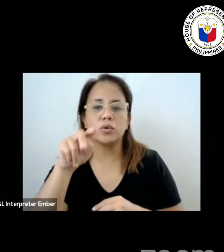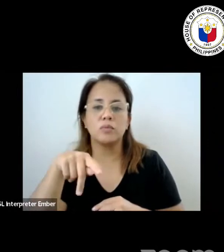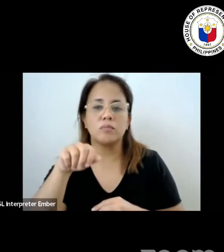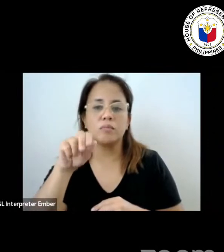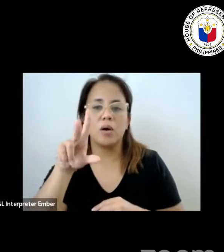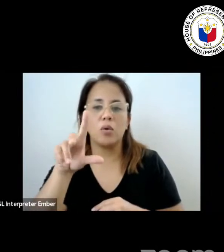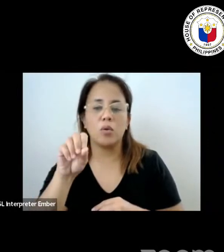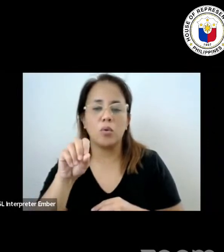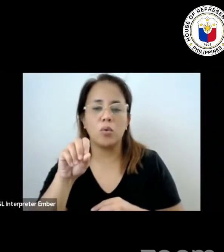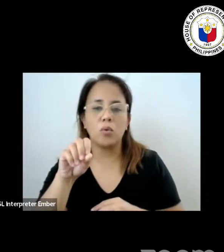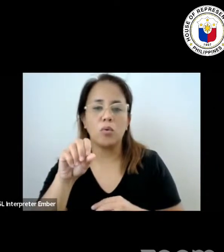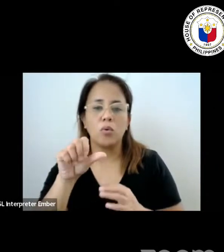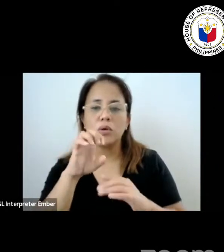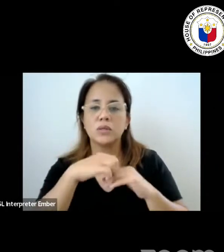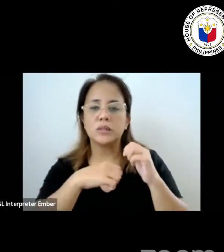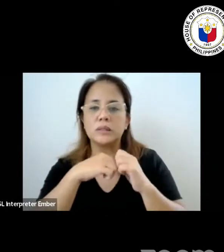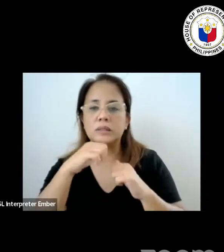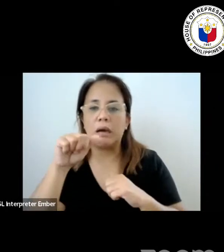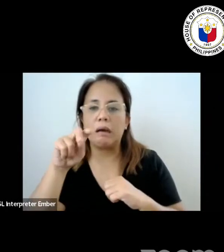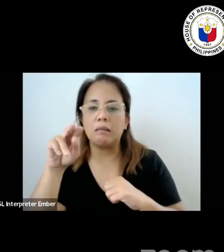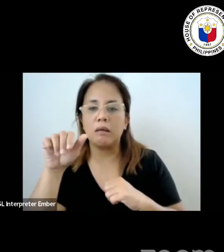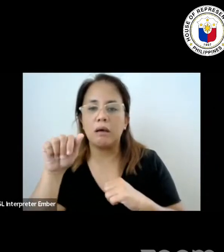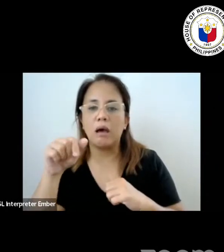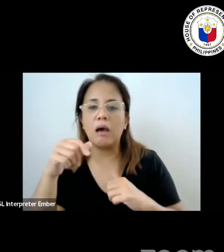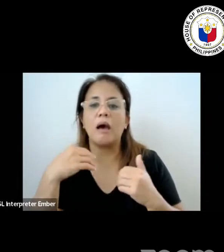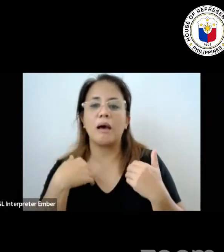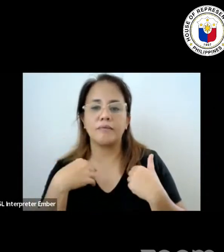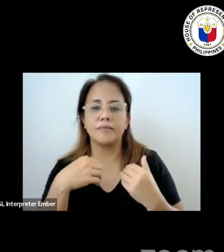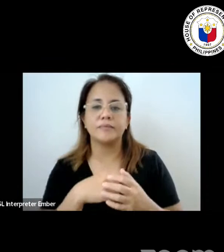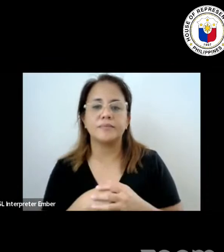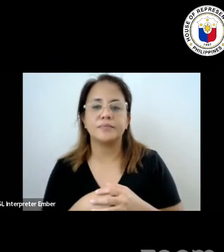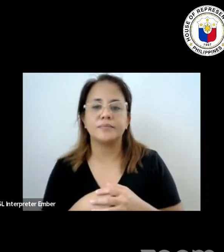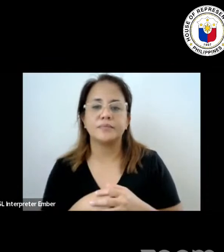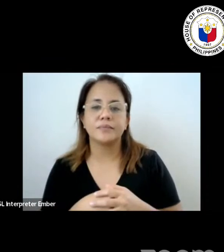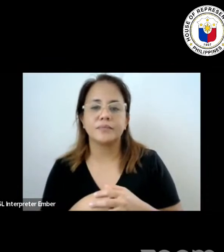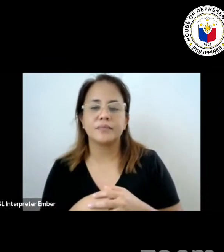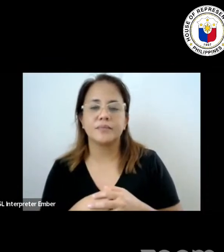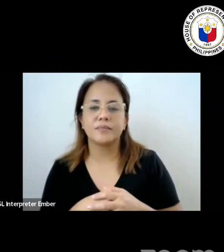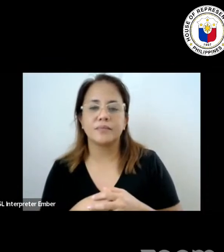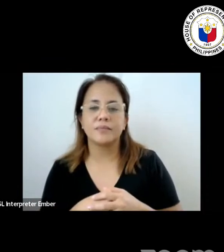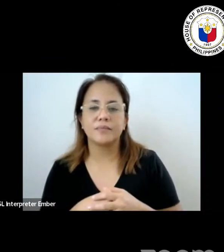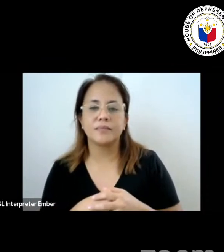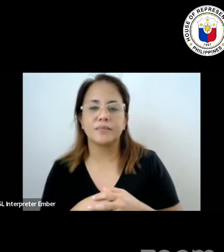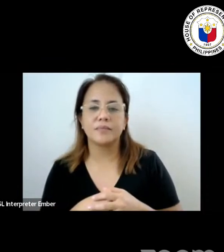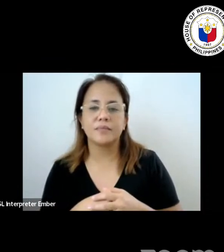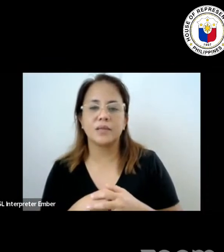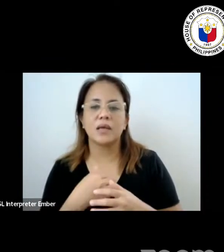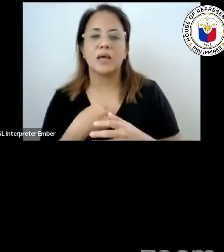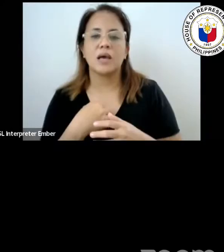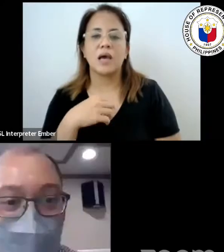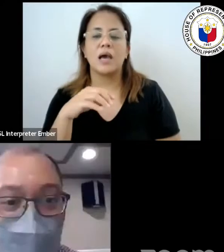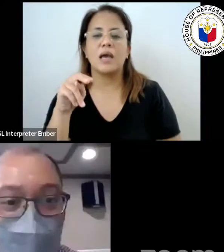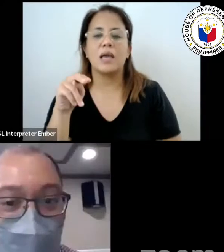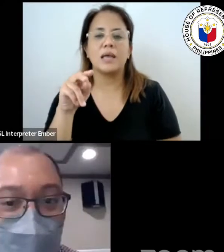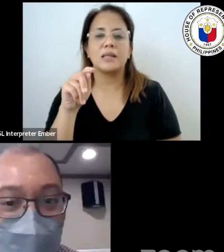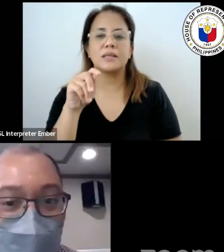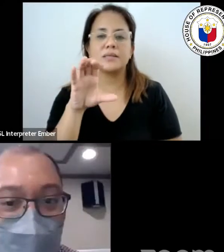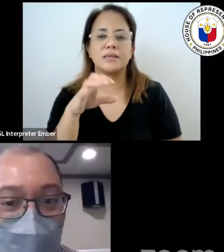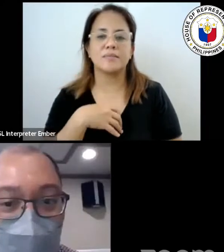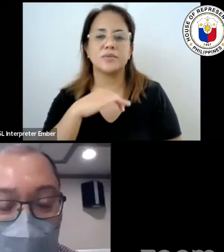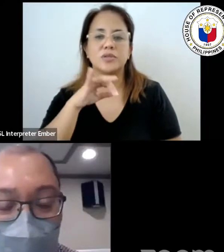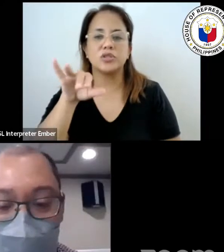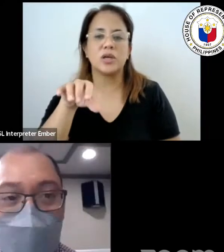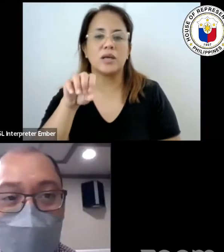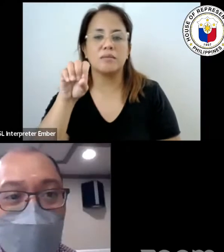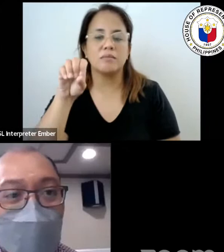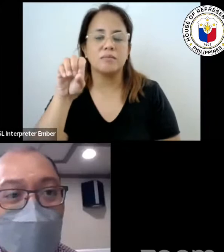Mary? Good morning, Mr. Chair. This is Deputy Commissioner John Paulo Salvahan, Mr. Chair. Magandang umaga po. Magandang